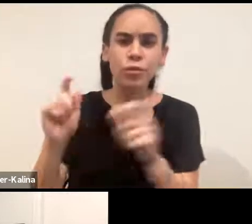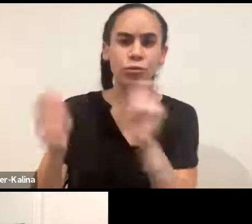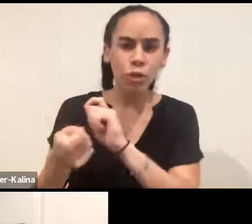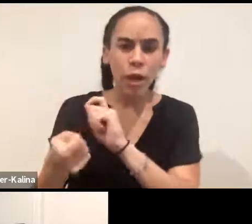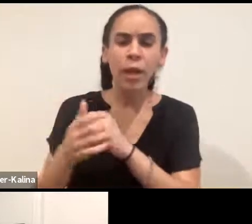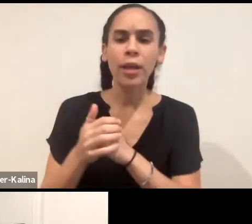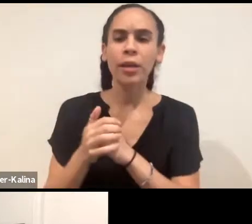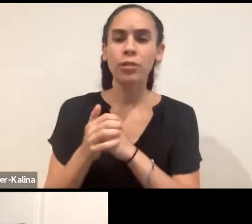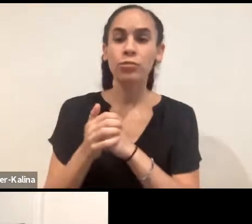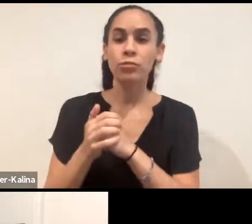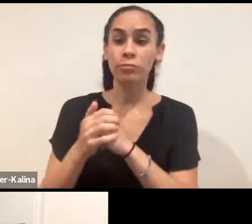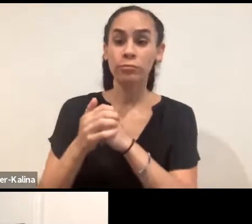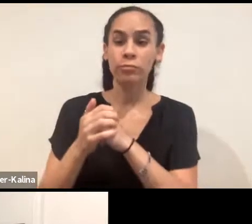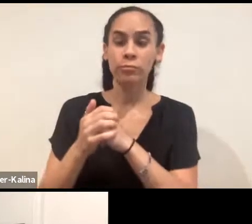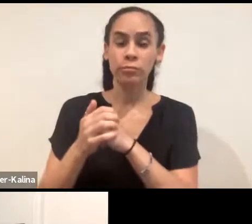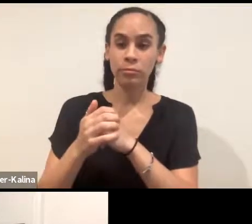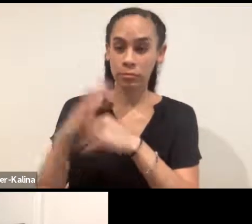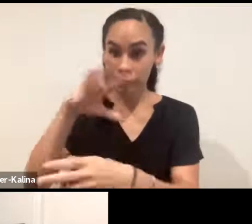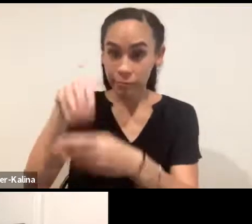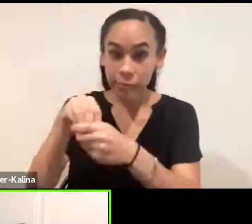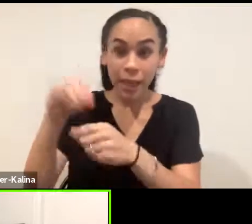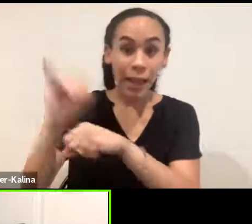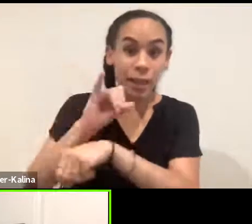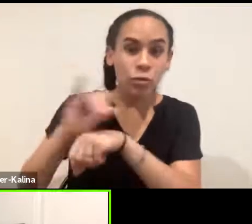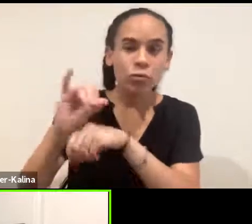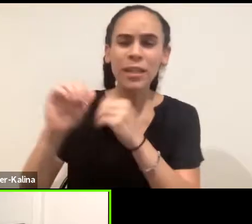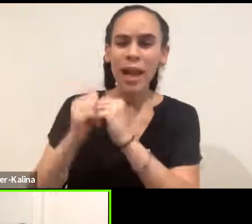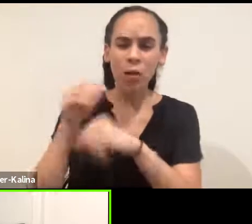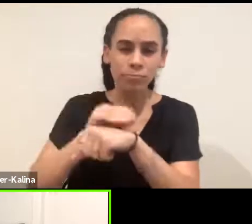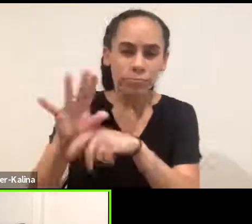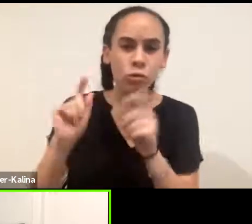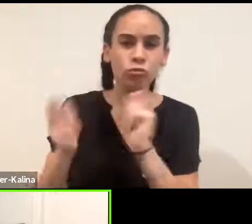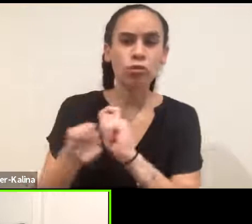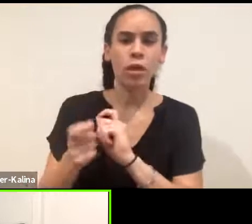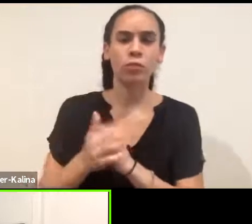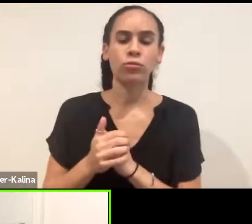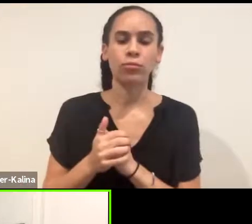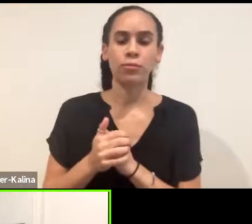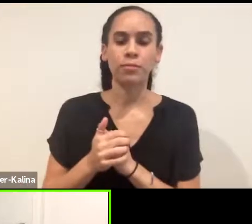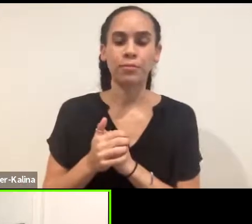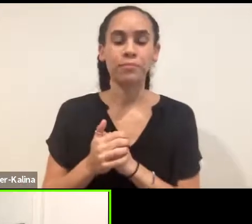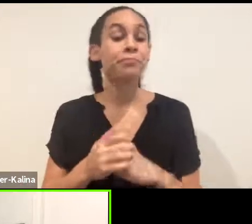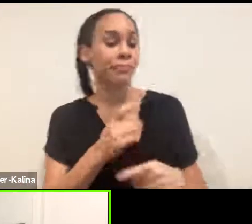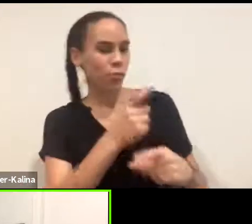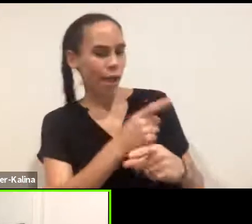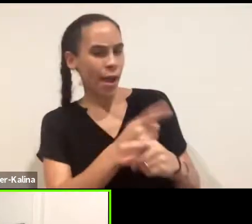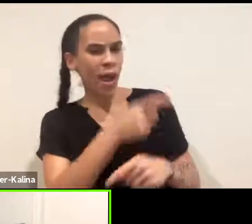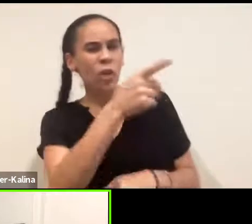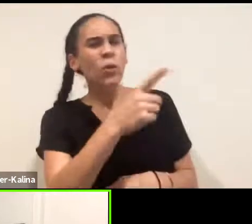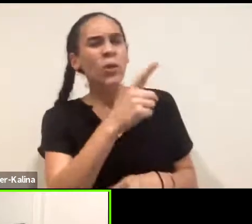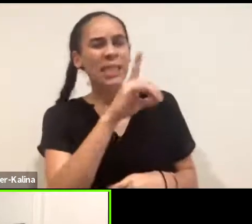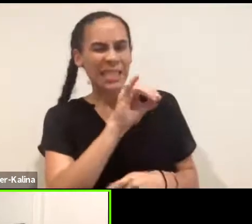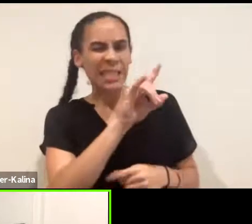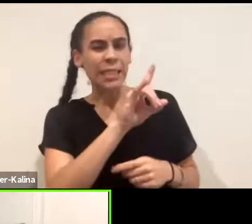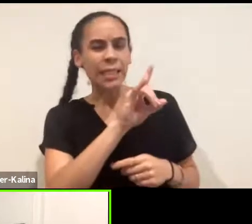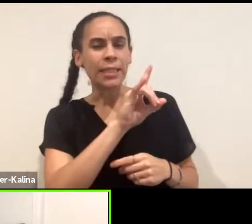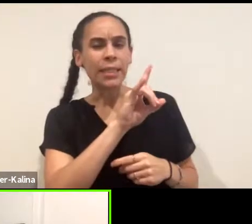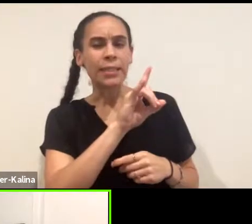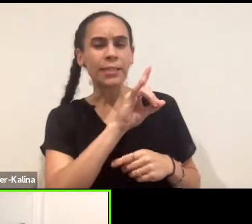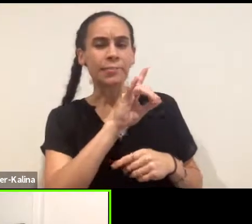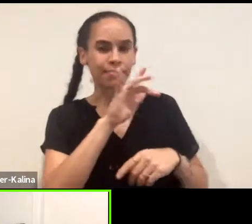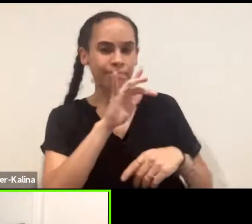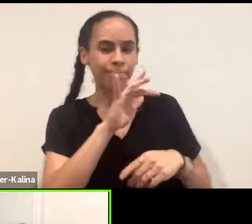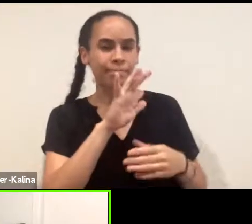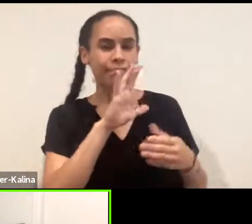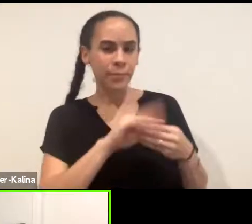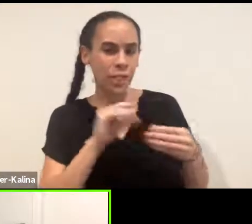your industry, what can you do to create change? Right. So you touched on this just now, but also earlier on in your comments